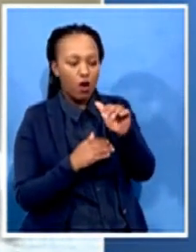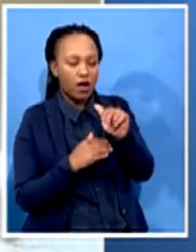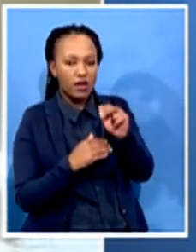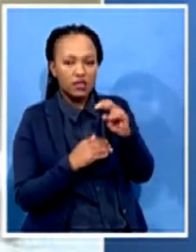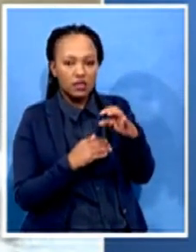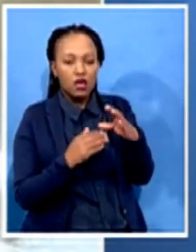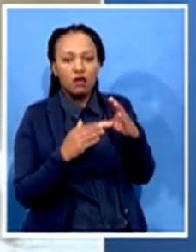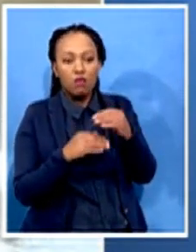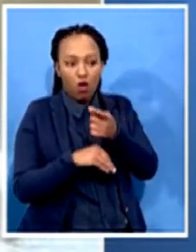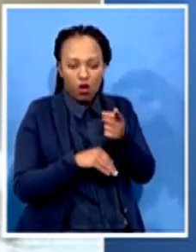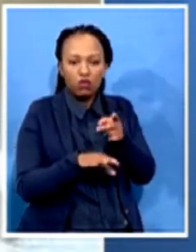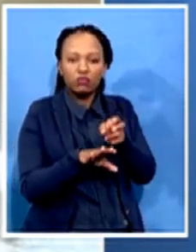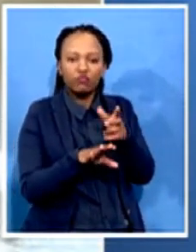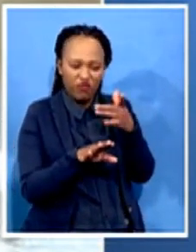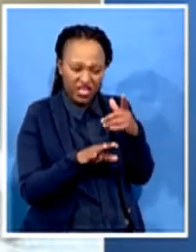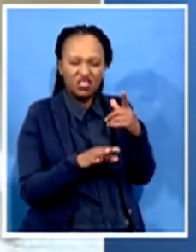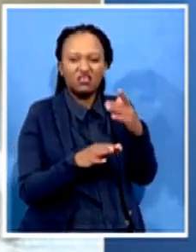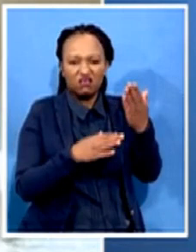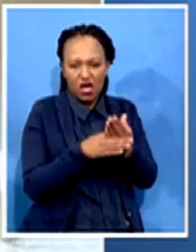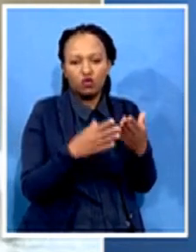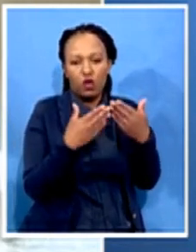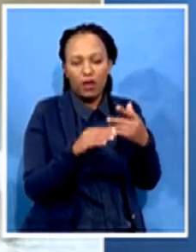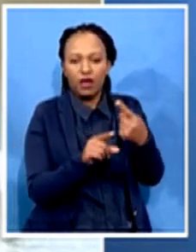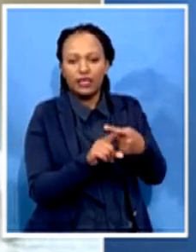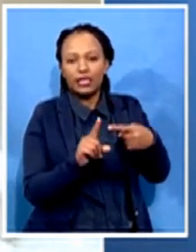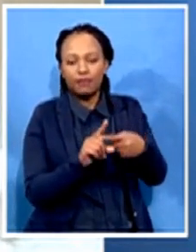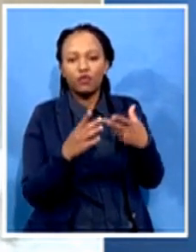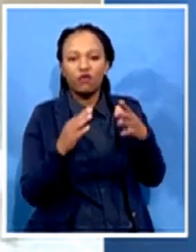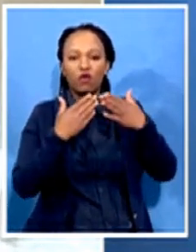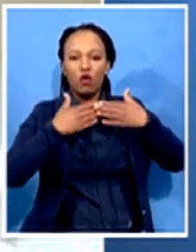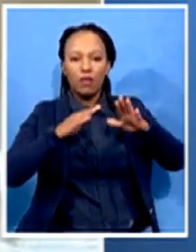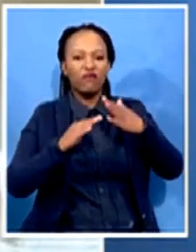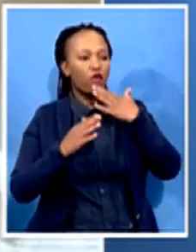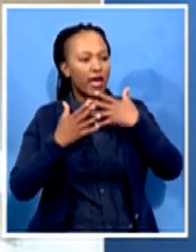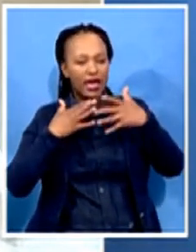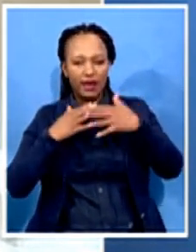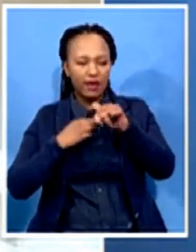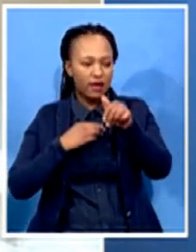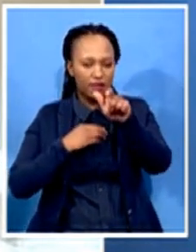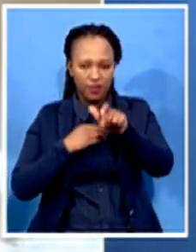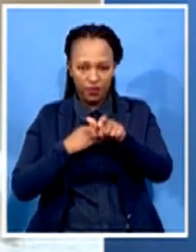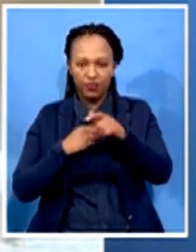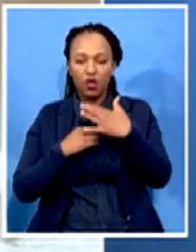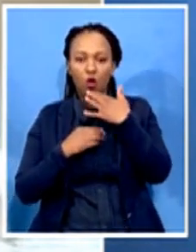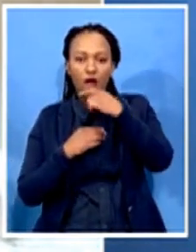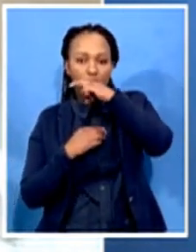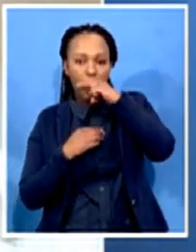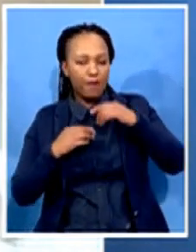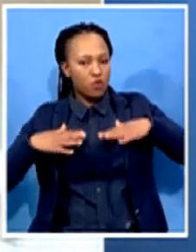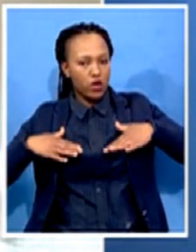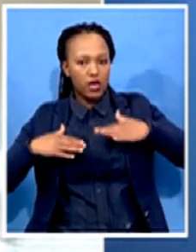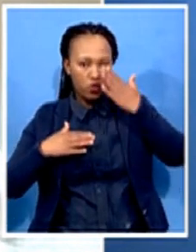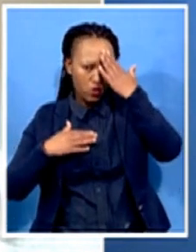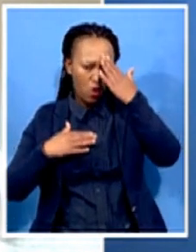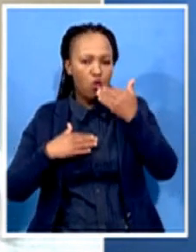charges, and then we have opened it up to anybody else whose names we haven't got yet. But that can be added at